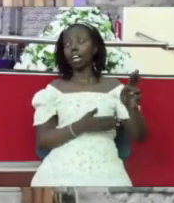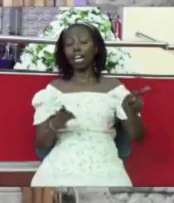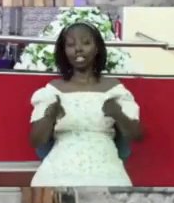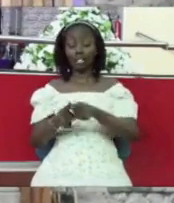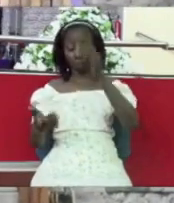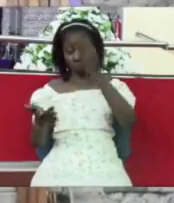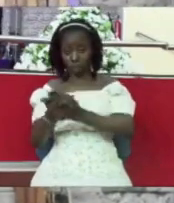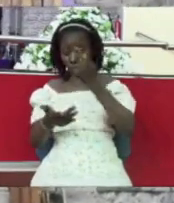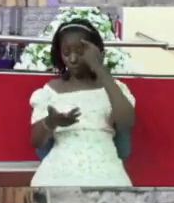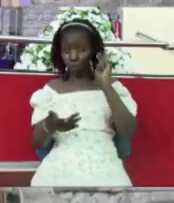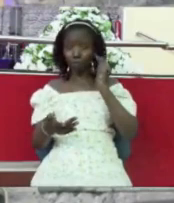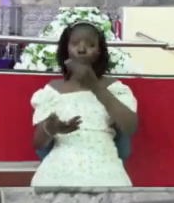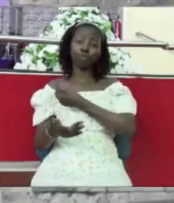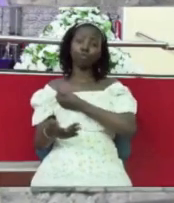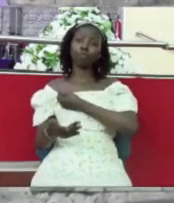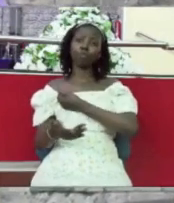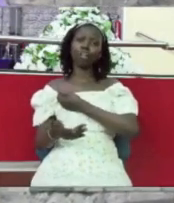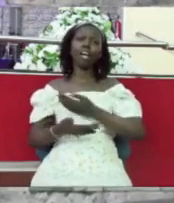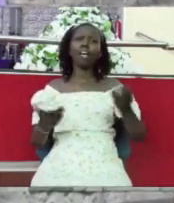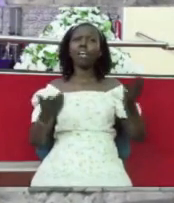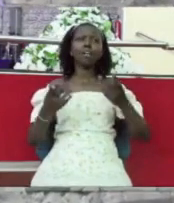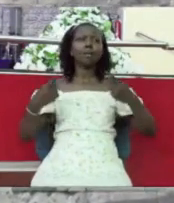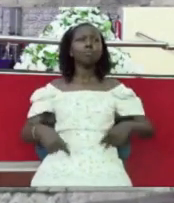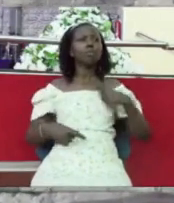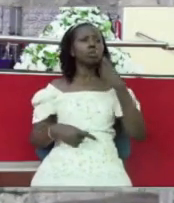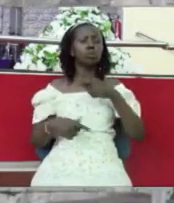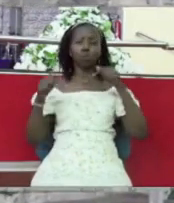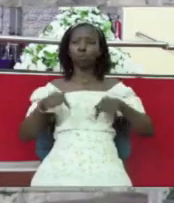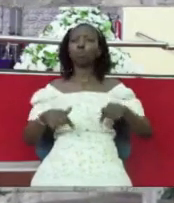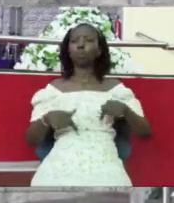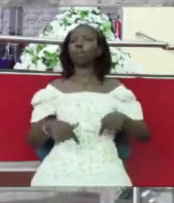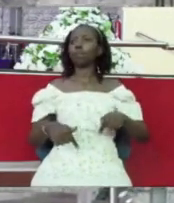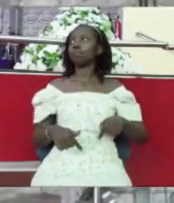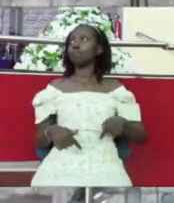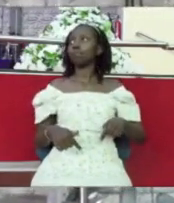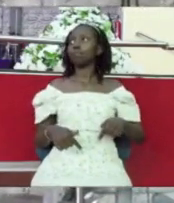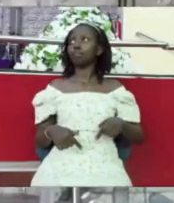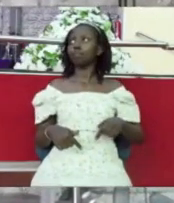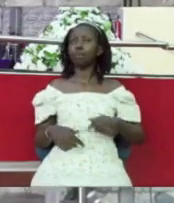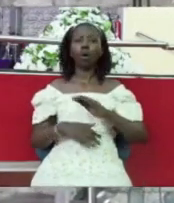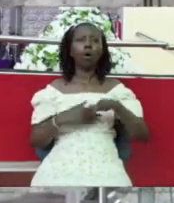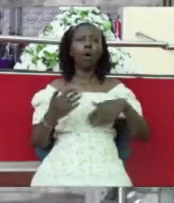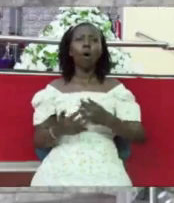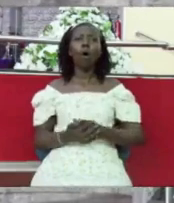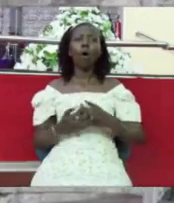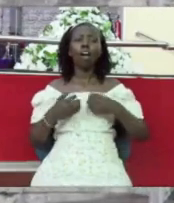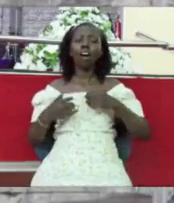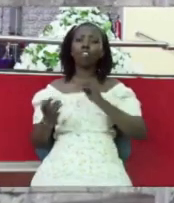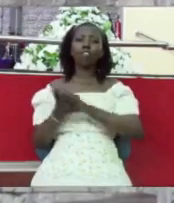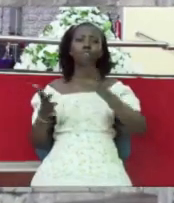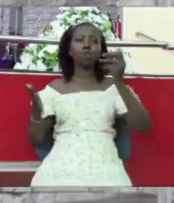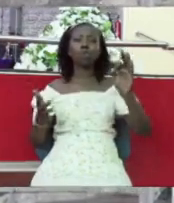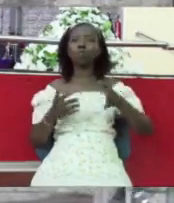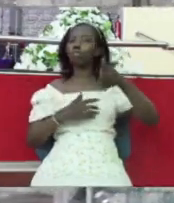Na hata leo ni kitu ambacho nitakwenda. Any one of us who is here. Yule yeyote ambaye ako mahali hapa. We have fallen short of the glory of God.